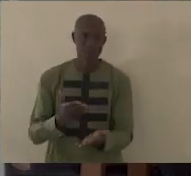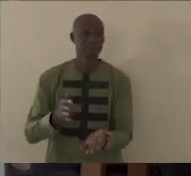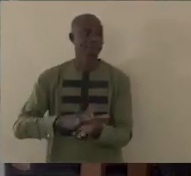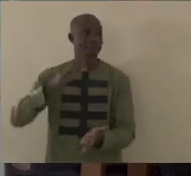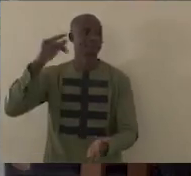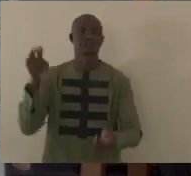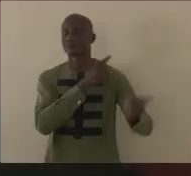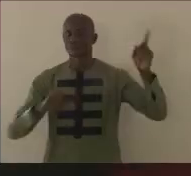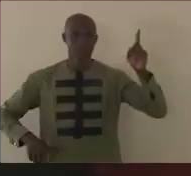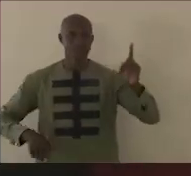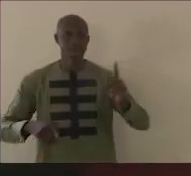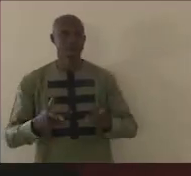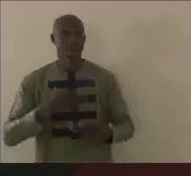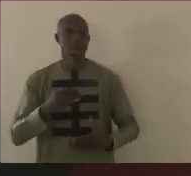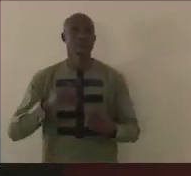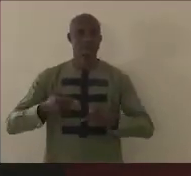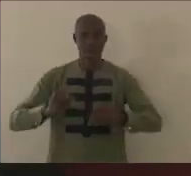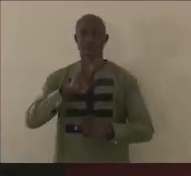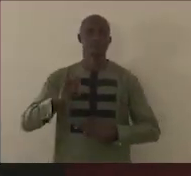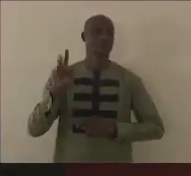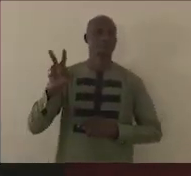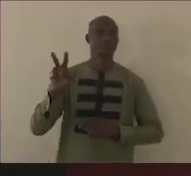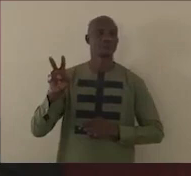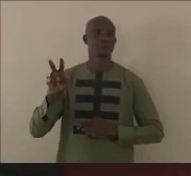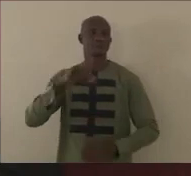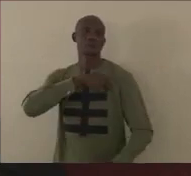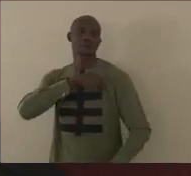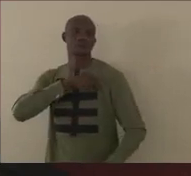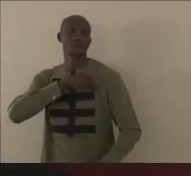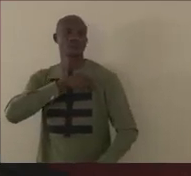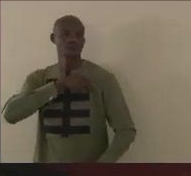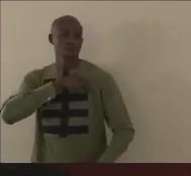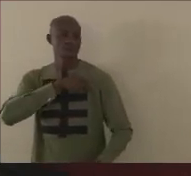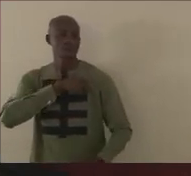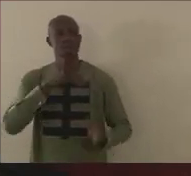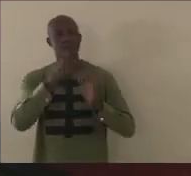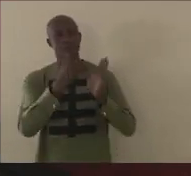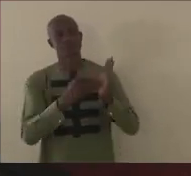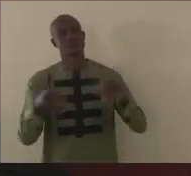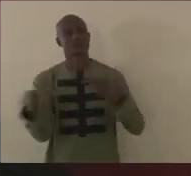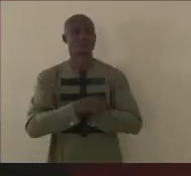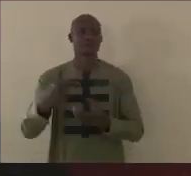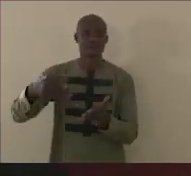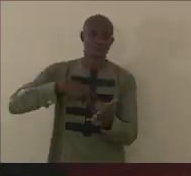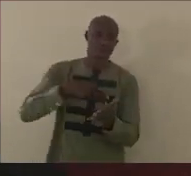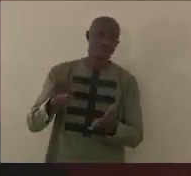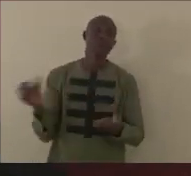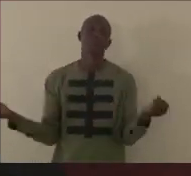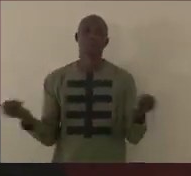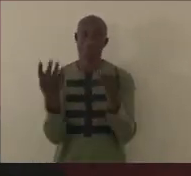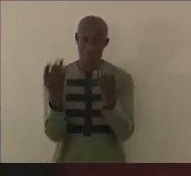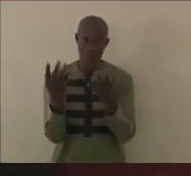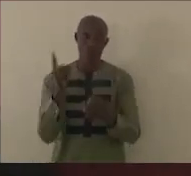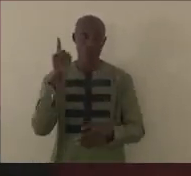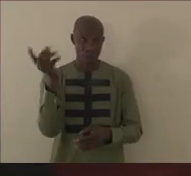Praise the Lord. I'd like to attempt question two. List the qualities of godly leadership found in today's reading. There are so